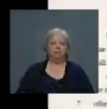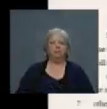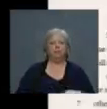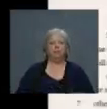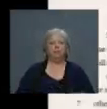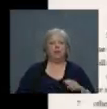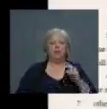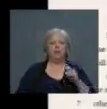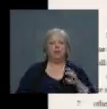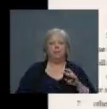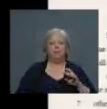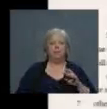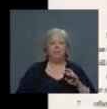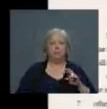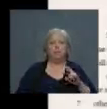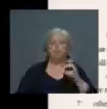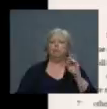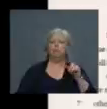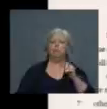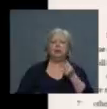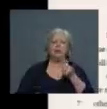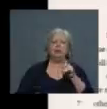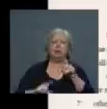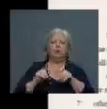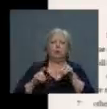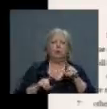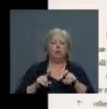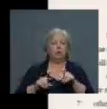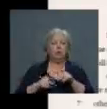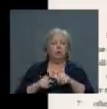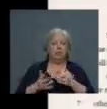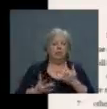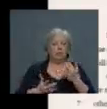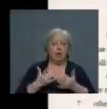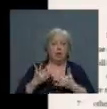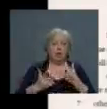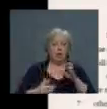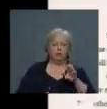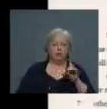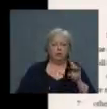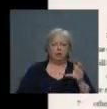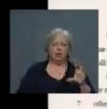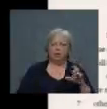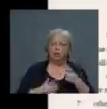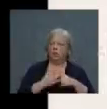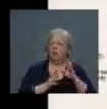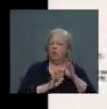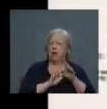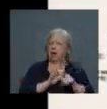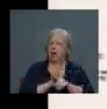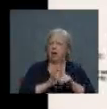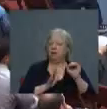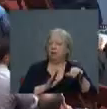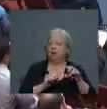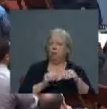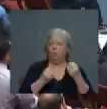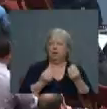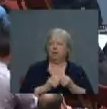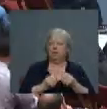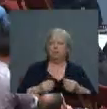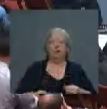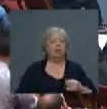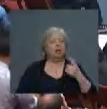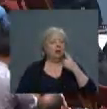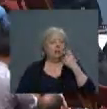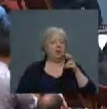Okay, a couple of questions. The Fire CDC, that's a new program. What's the background on that organization?